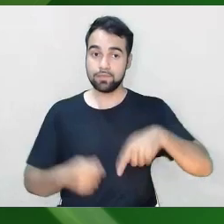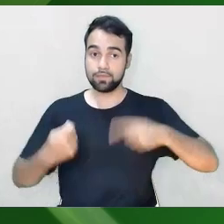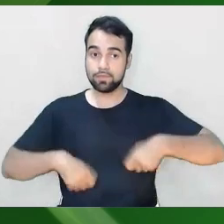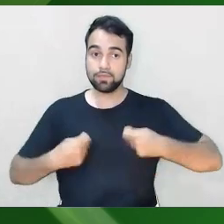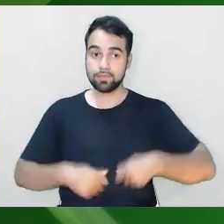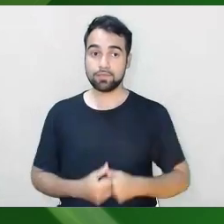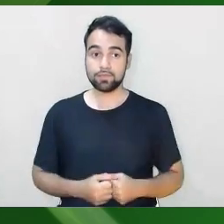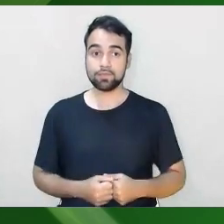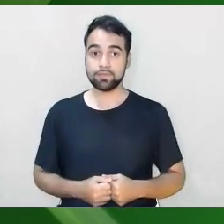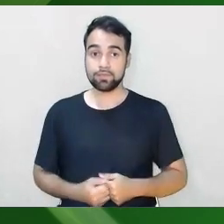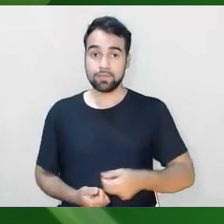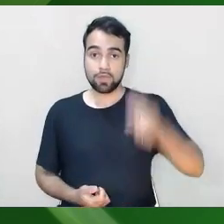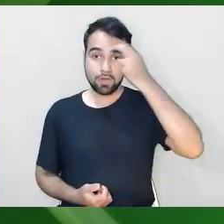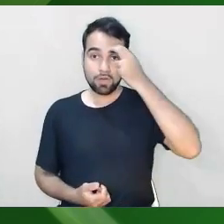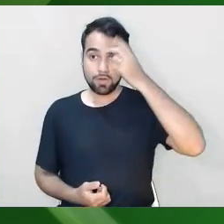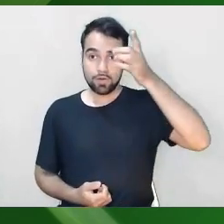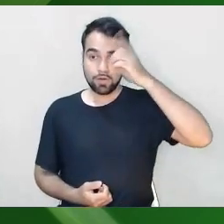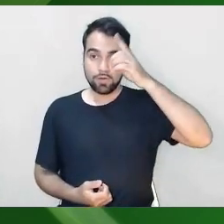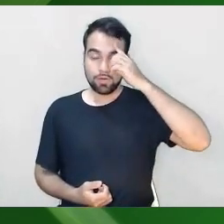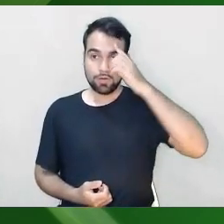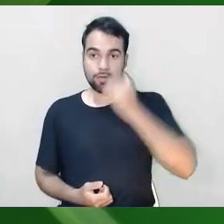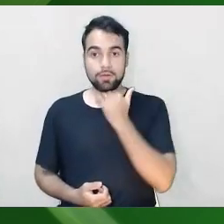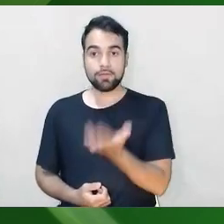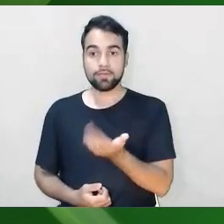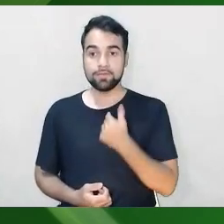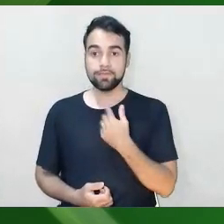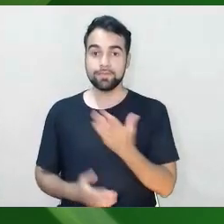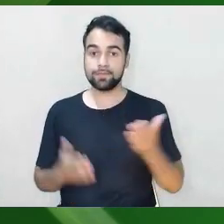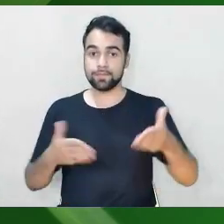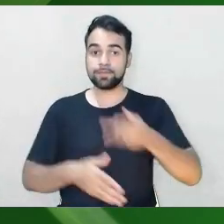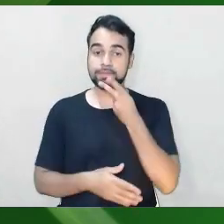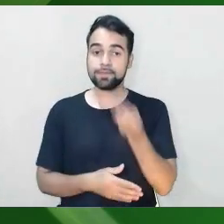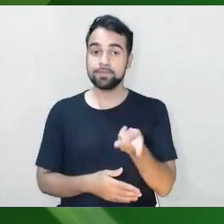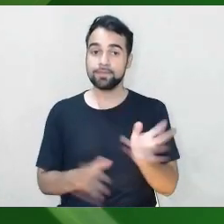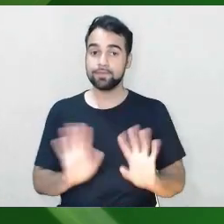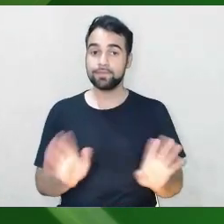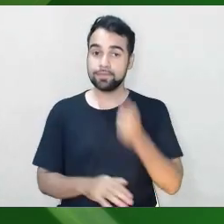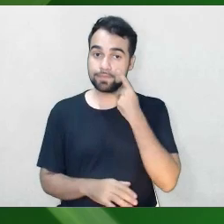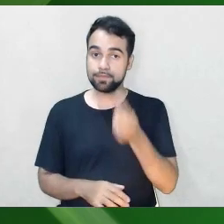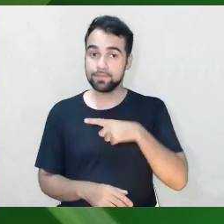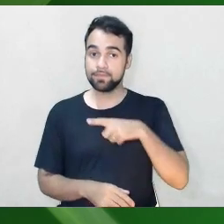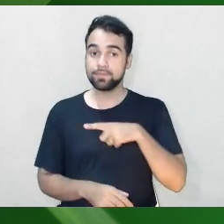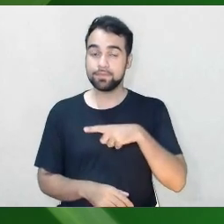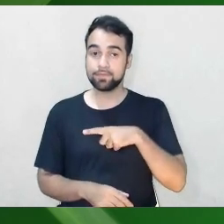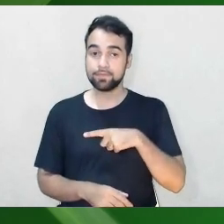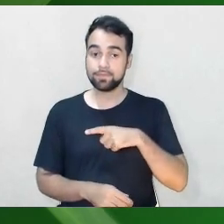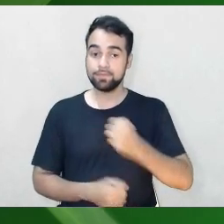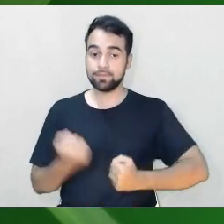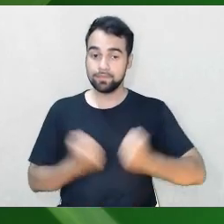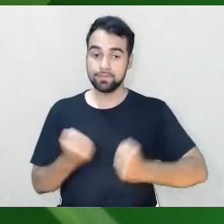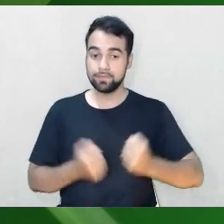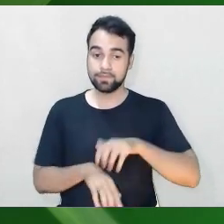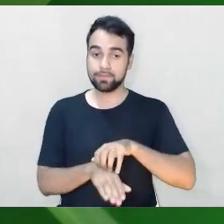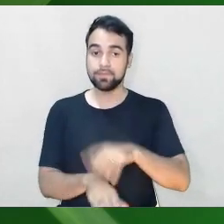and culture. Our daily culture, it's no use going there and saying, well, I have a Ferrari, it